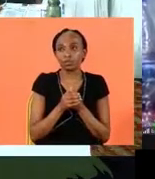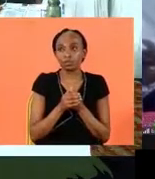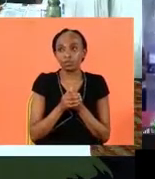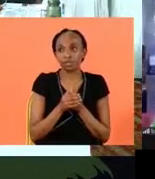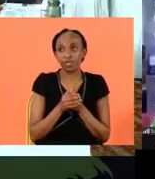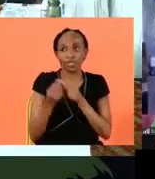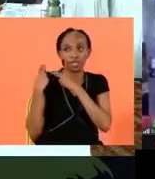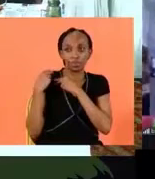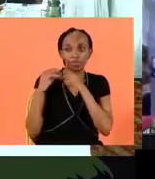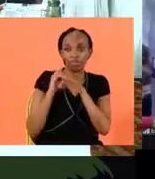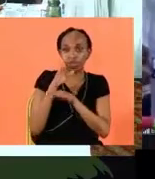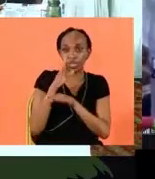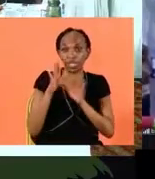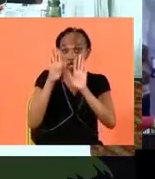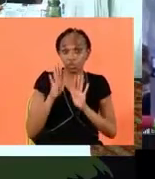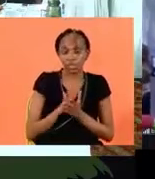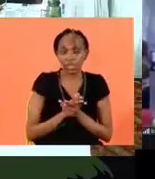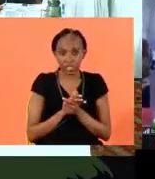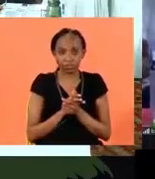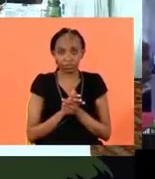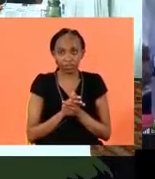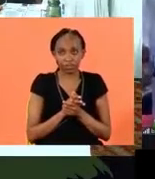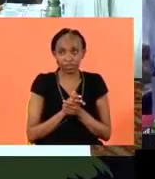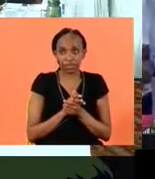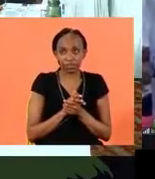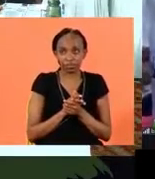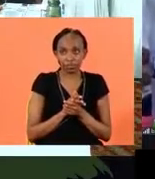the role of media is very important